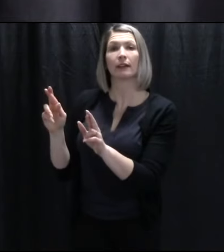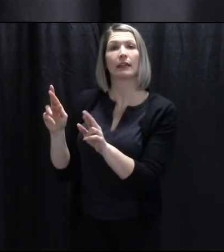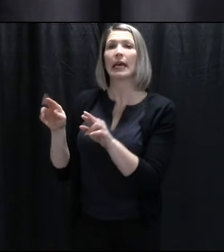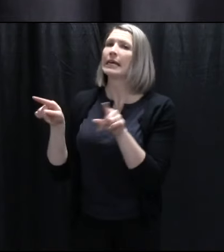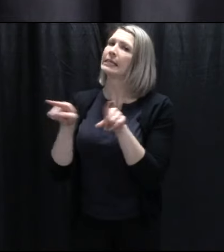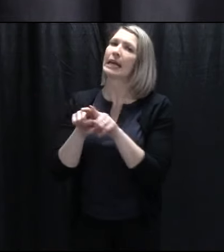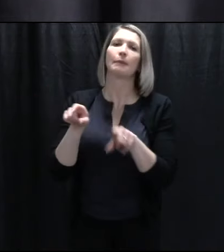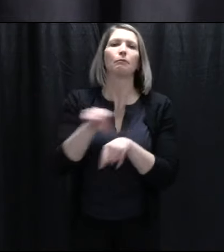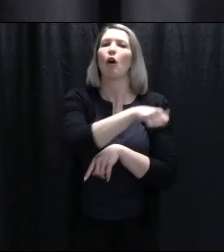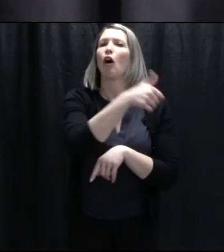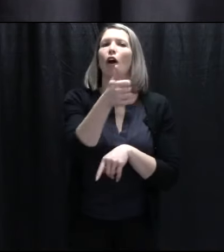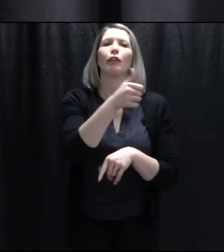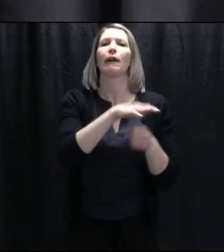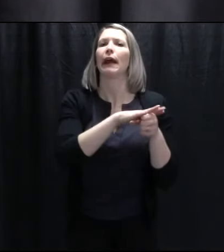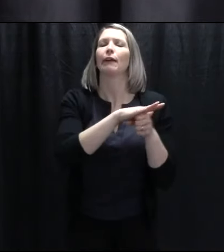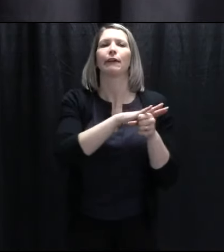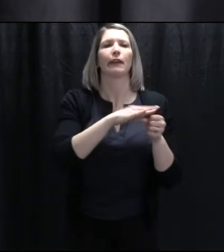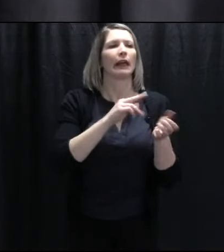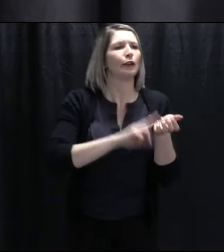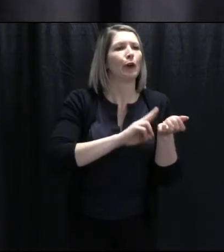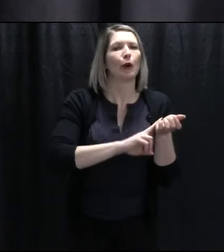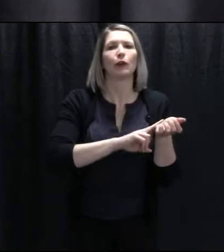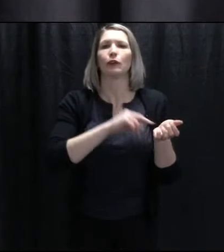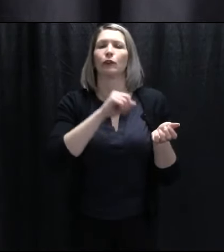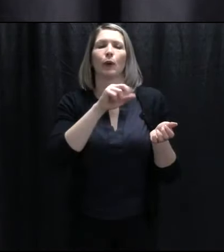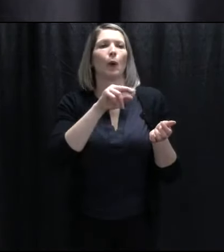quiet problems with one particular area, be it